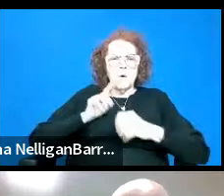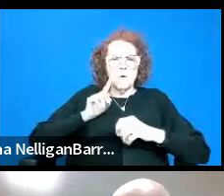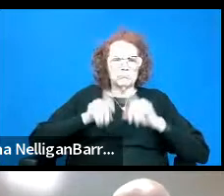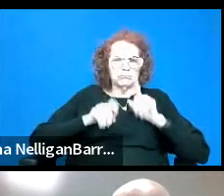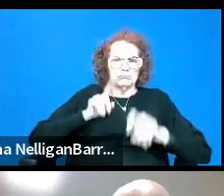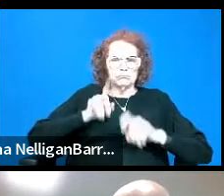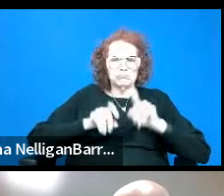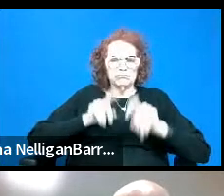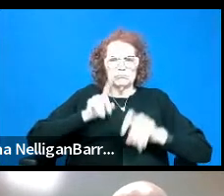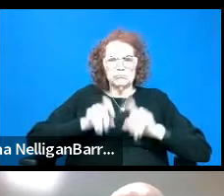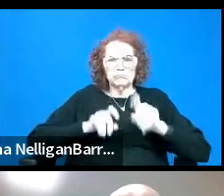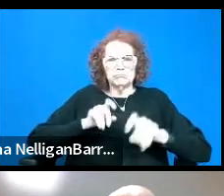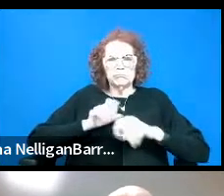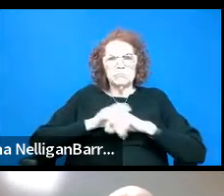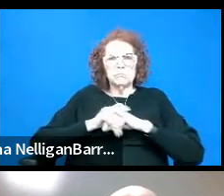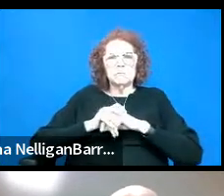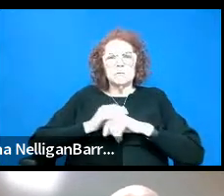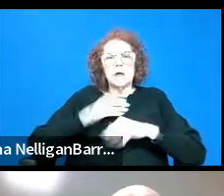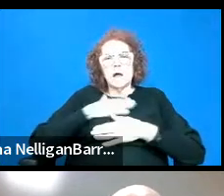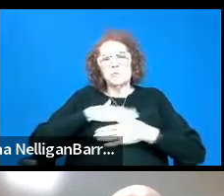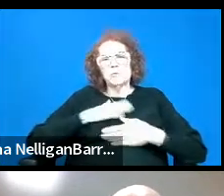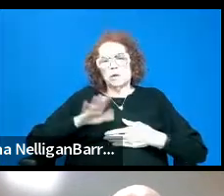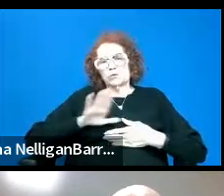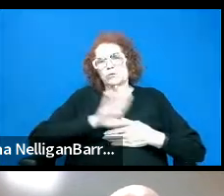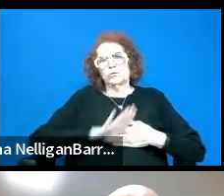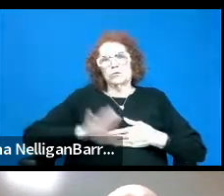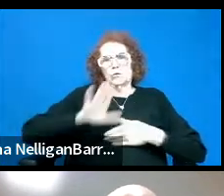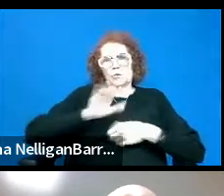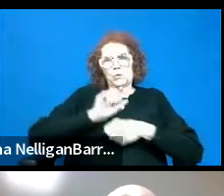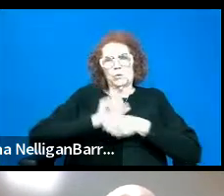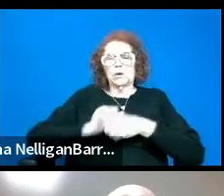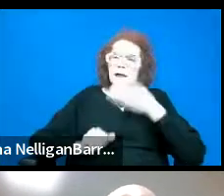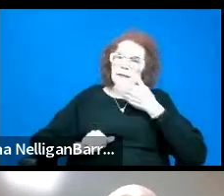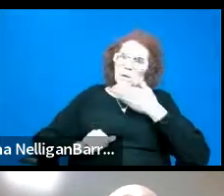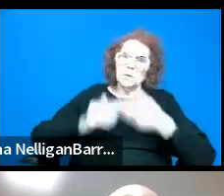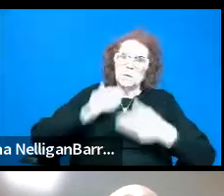Thank you. Thank you. Thank you so much for your time and attention. And Thank you. See you